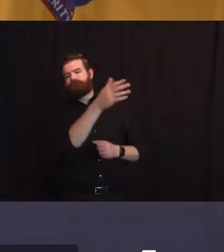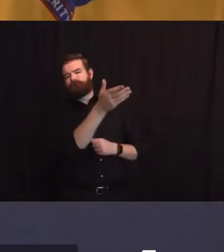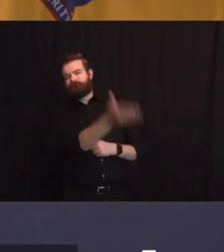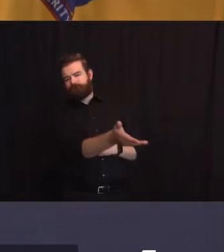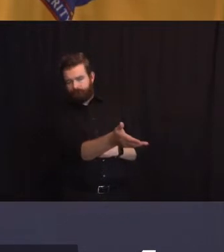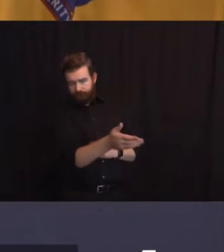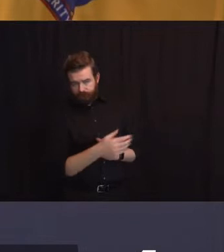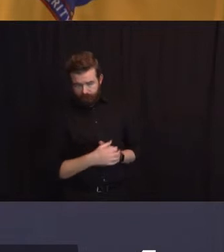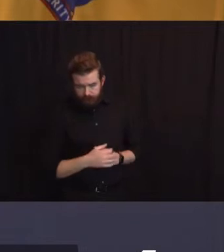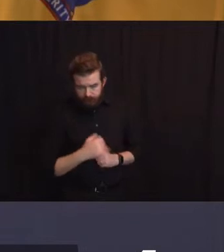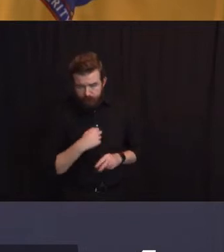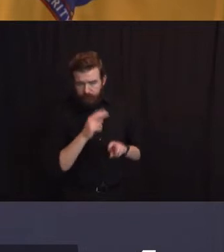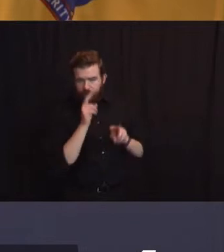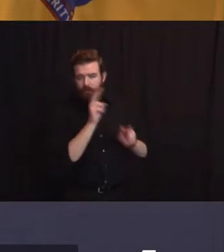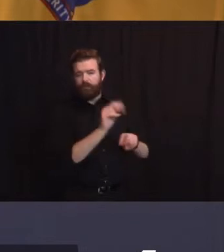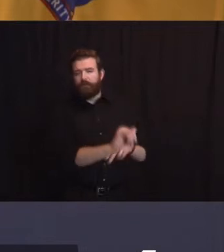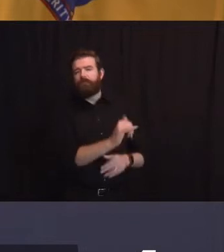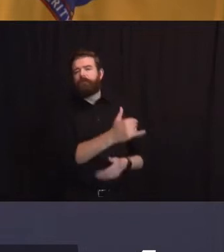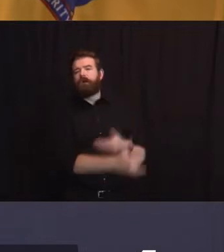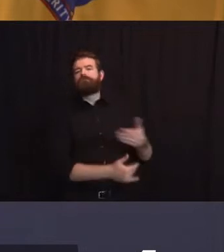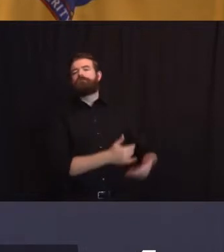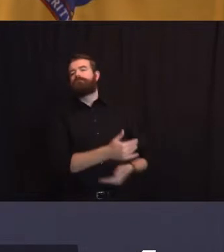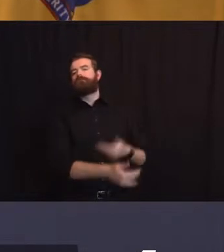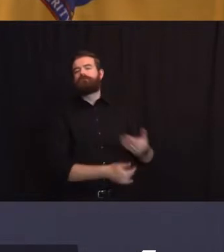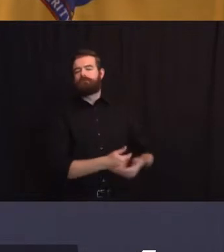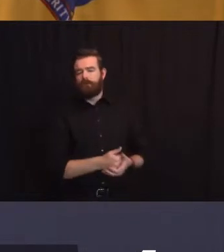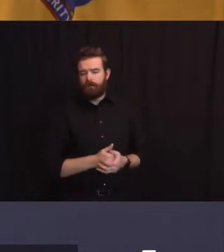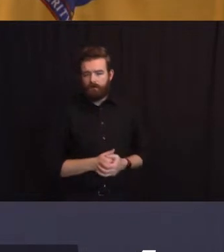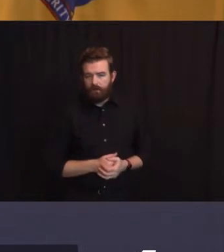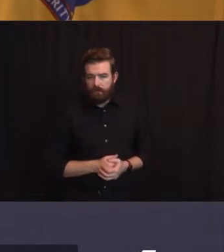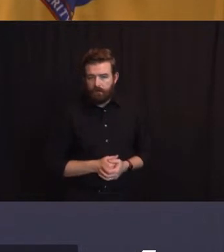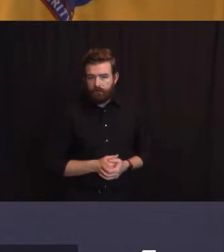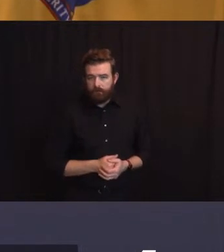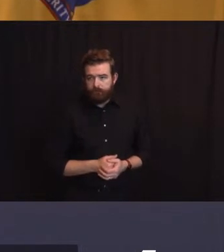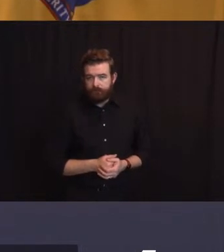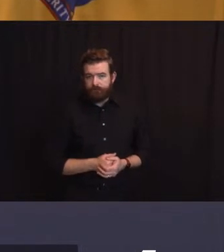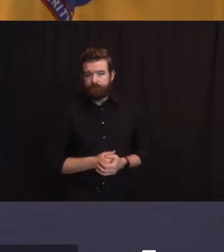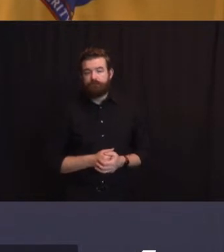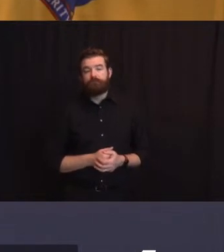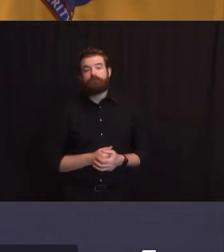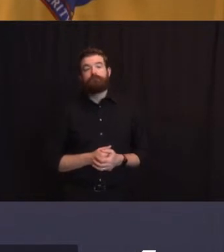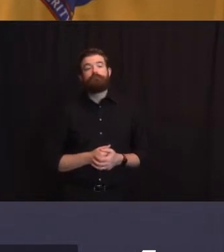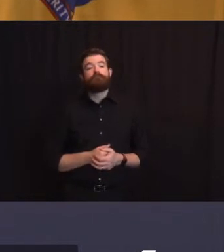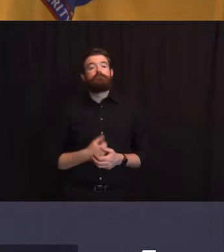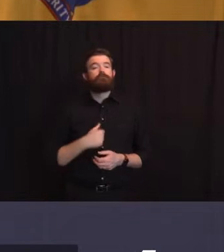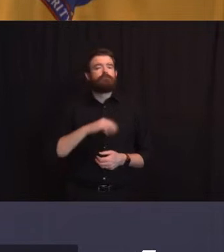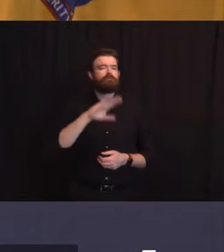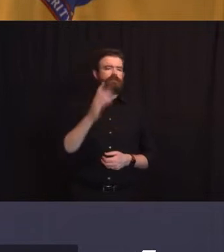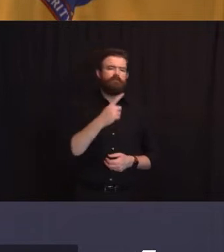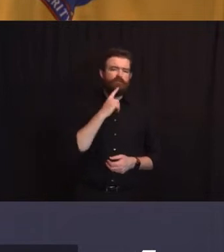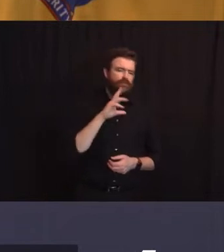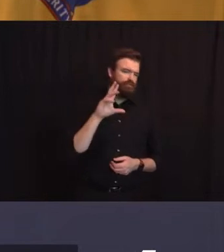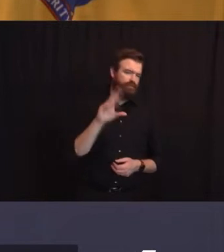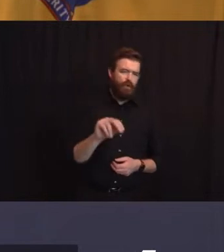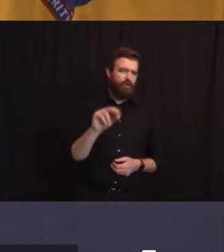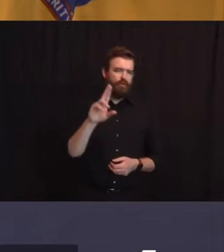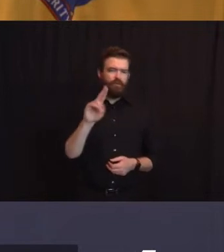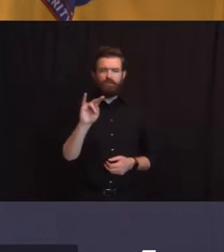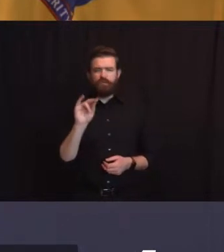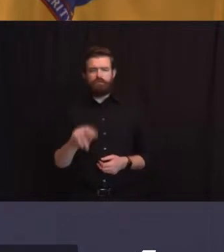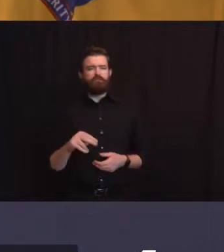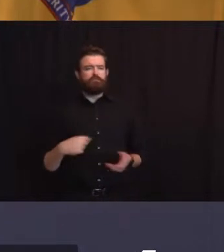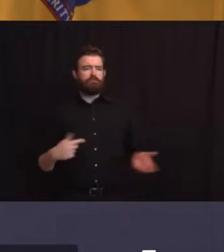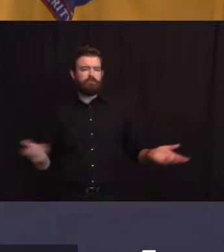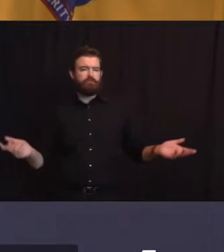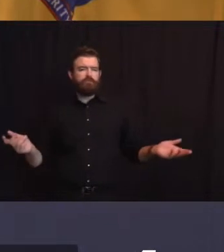moving forward on the right time frame and right basis. I've never said no on the union front, I have to say, so I don't have